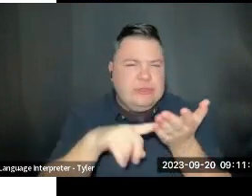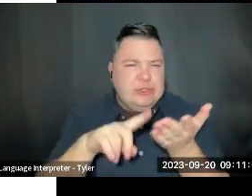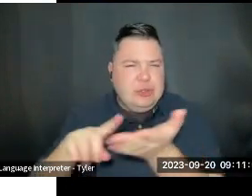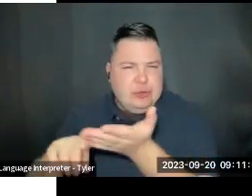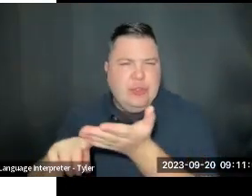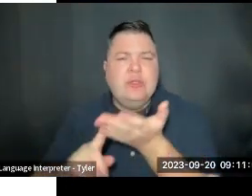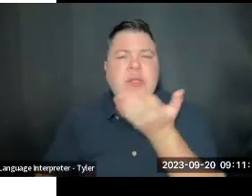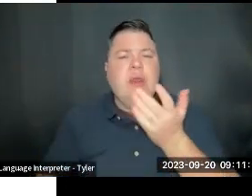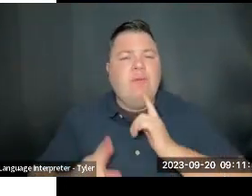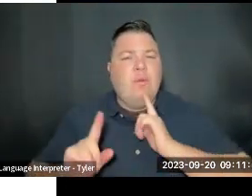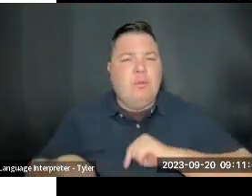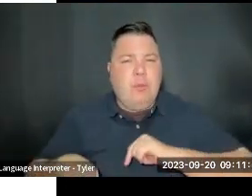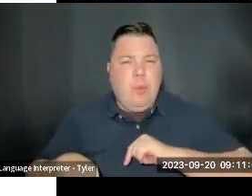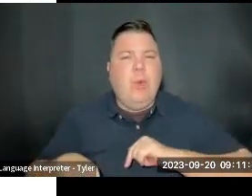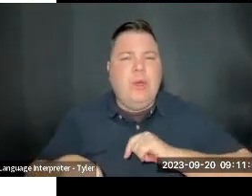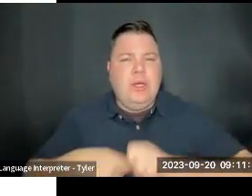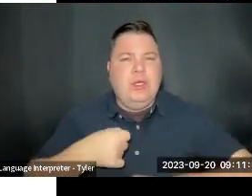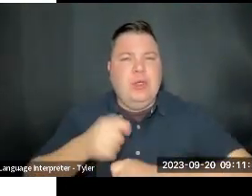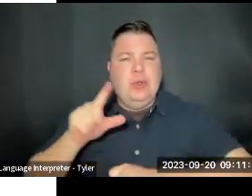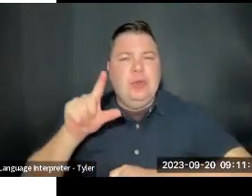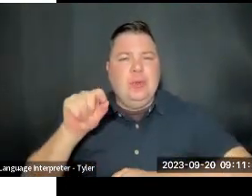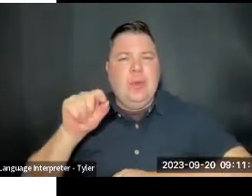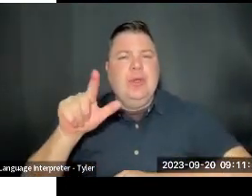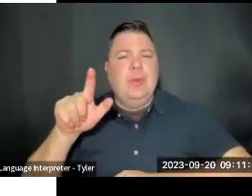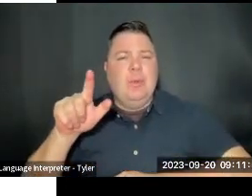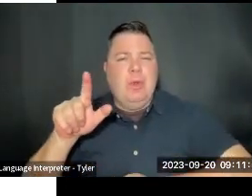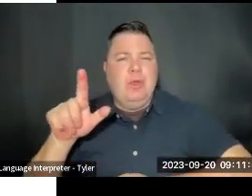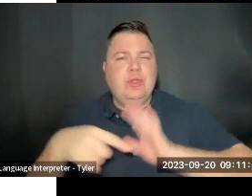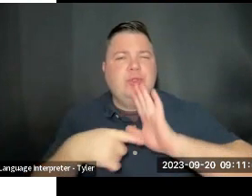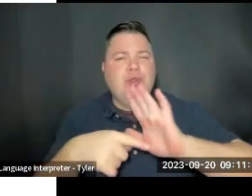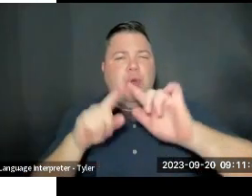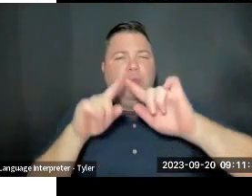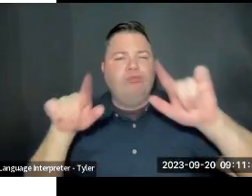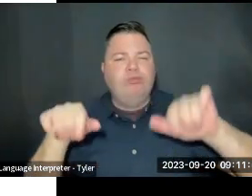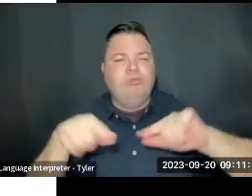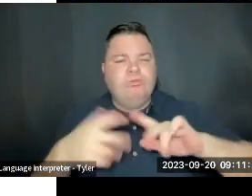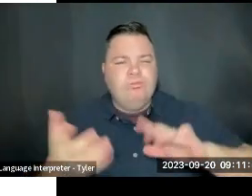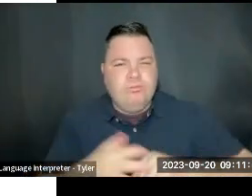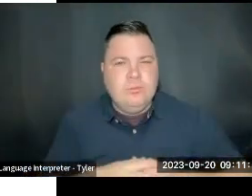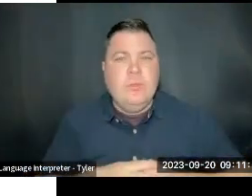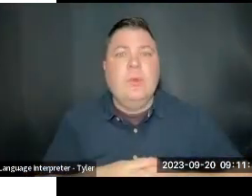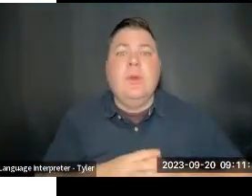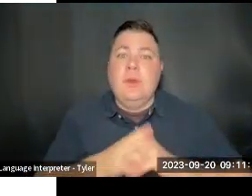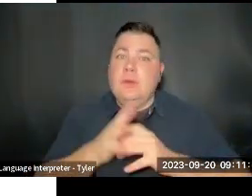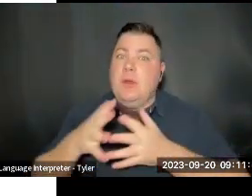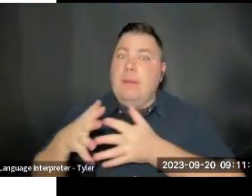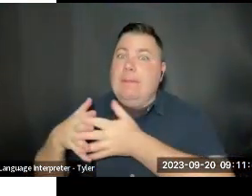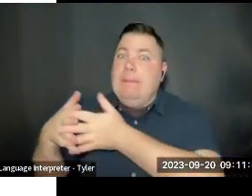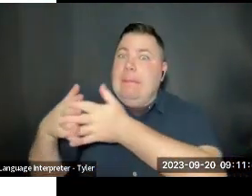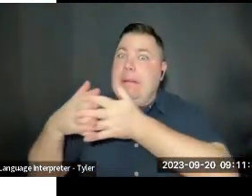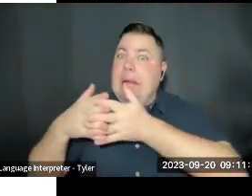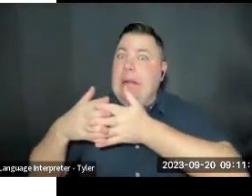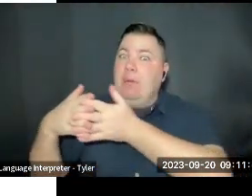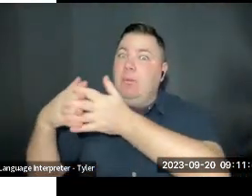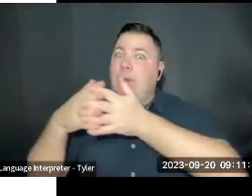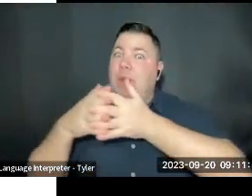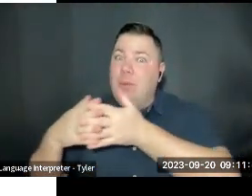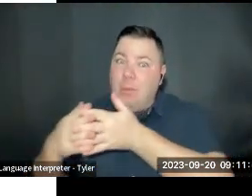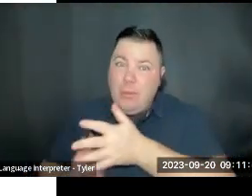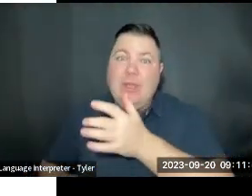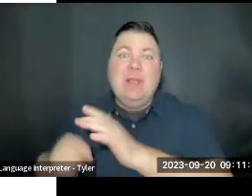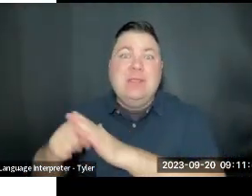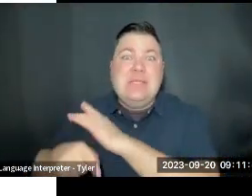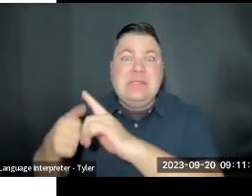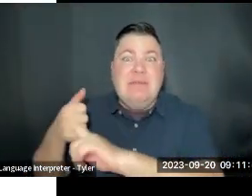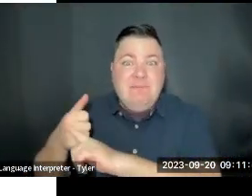report in 2021 that showed the prevalence rates of the United States suicide rates and Missouri